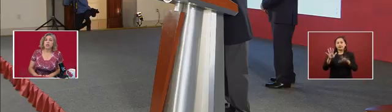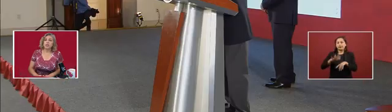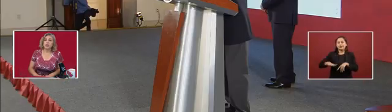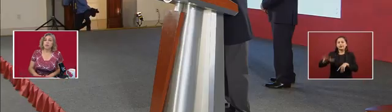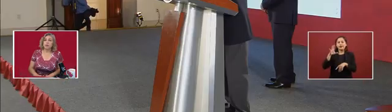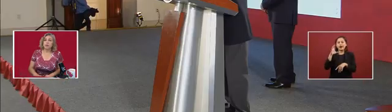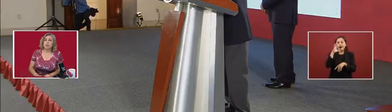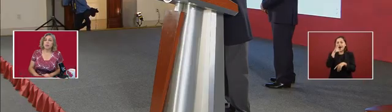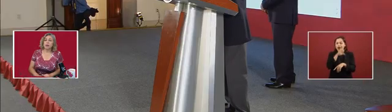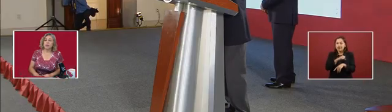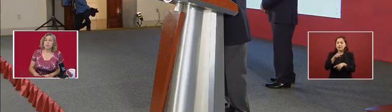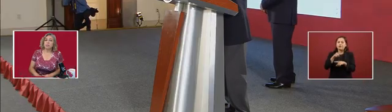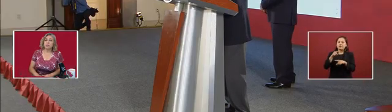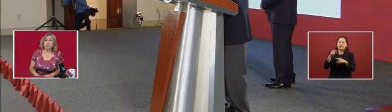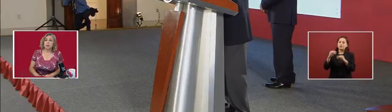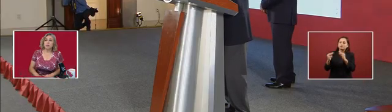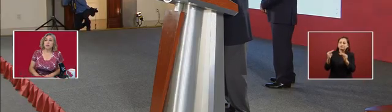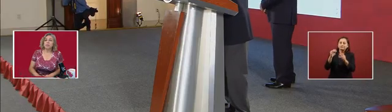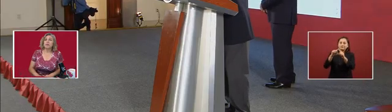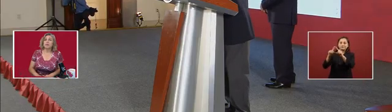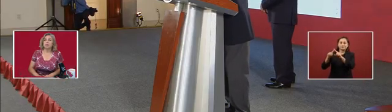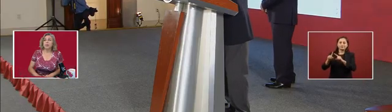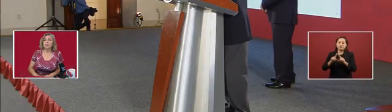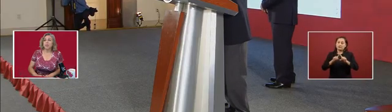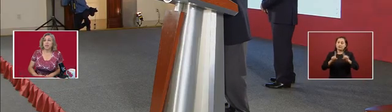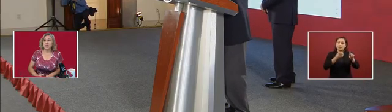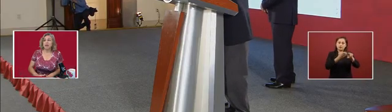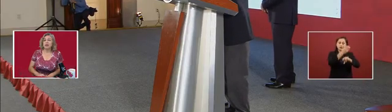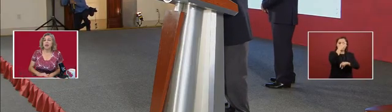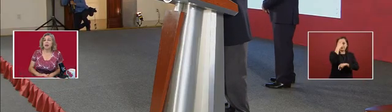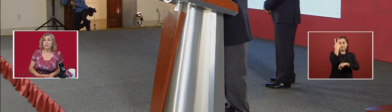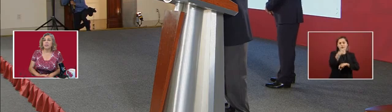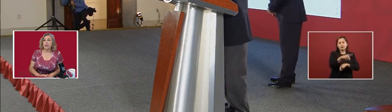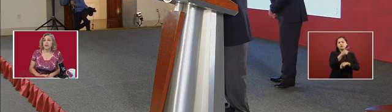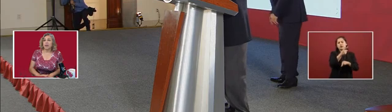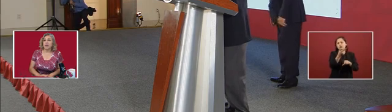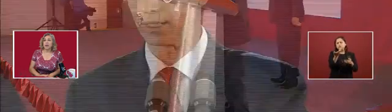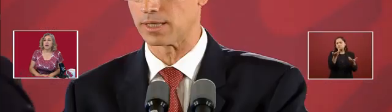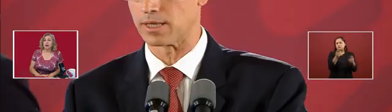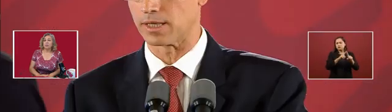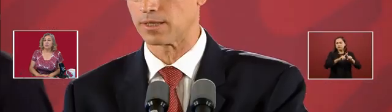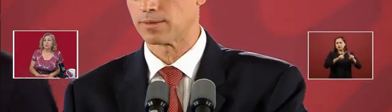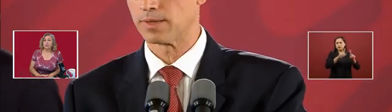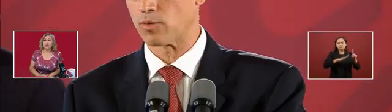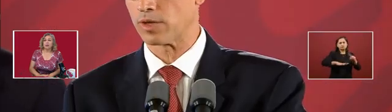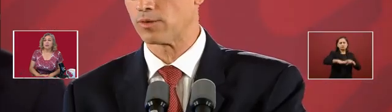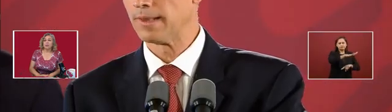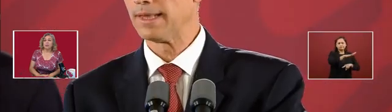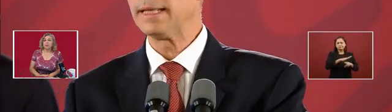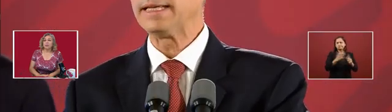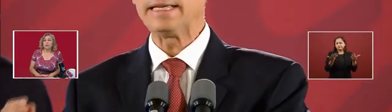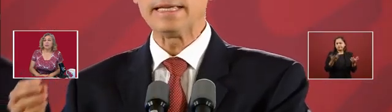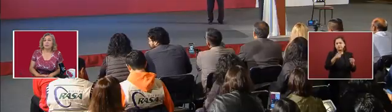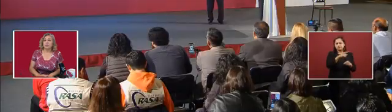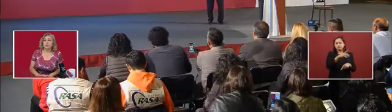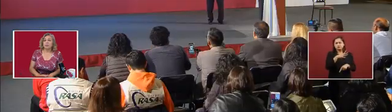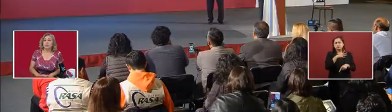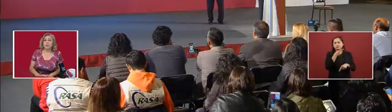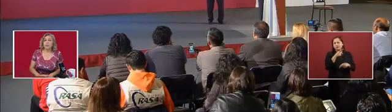cleanliness is not less than. Like Veracruz is one of the cleanest areas of the Republic in most